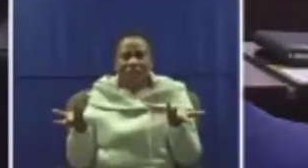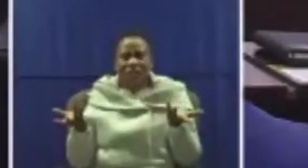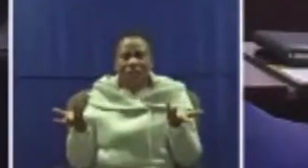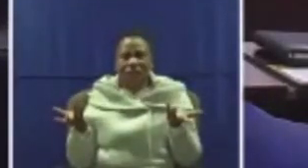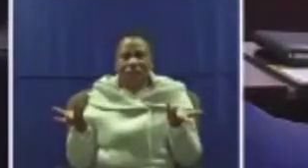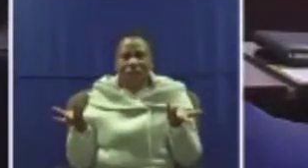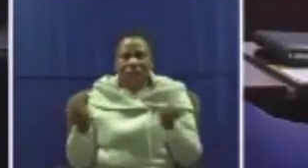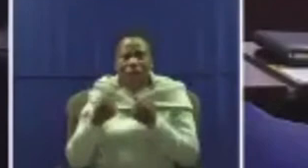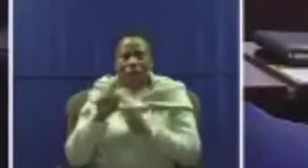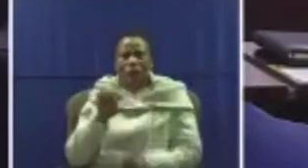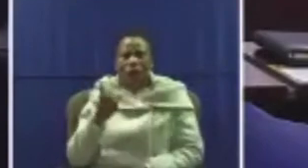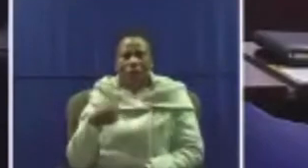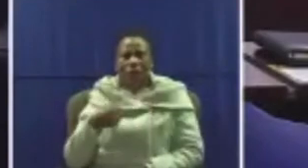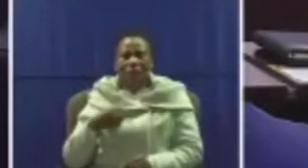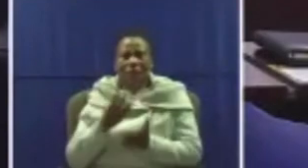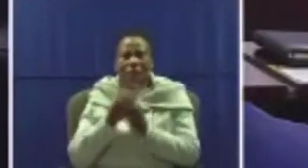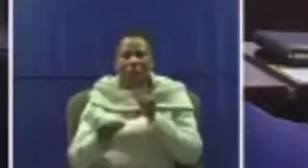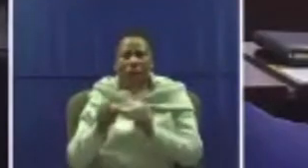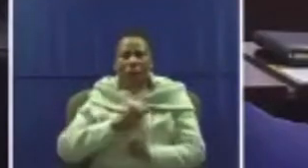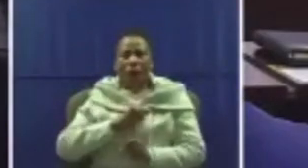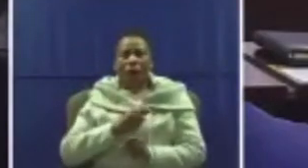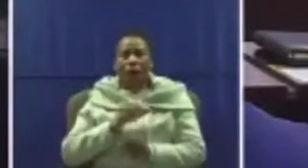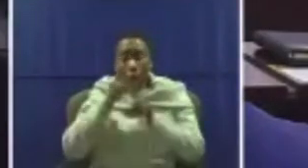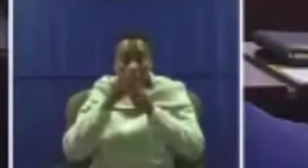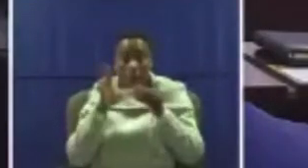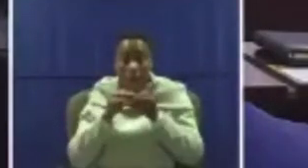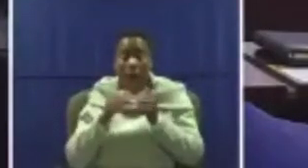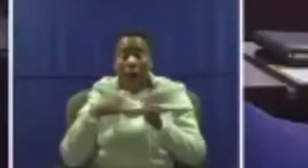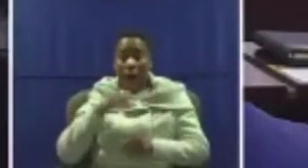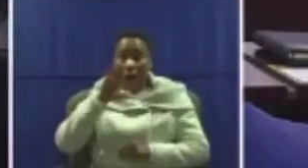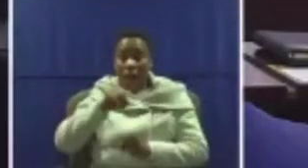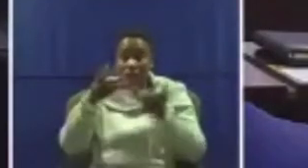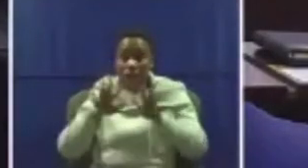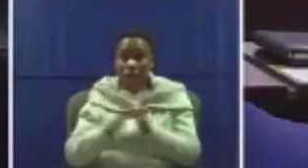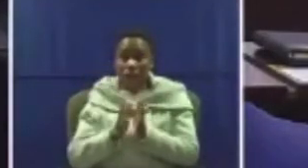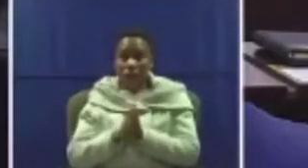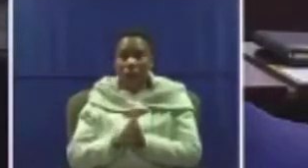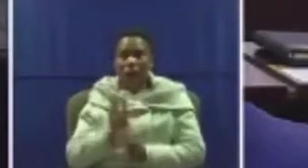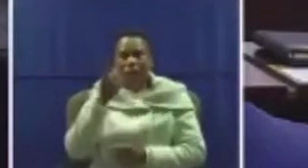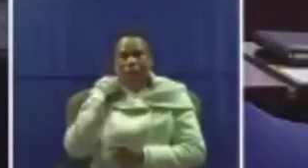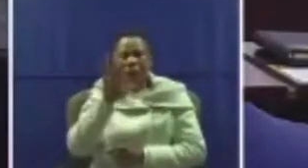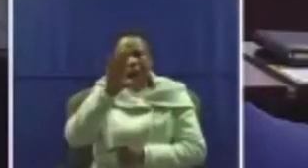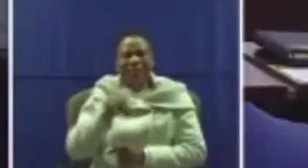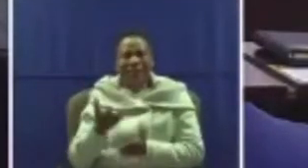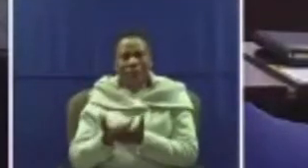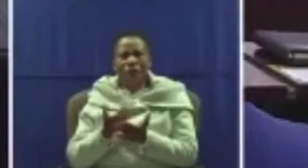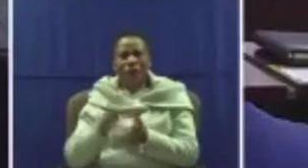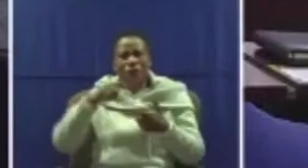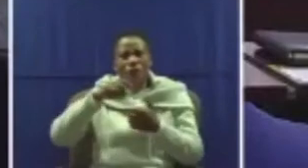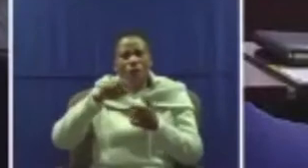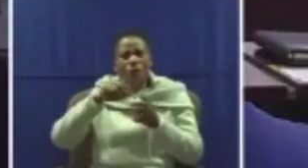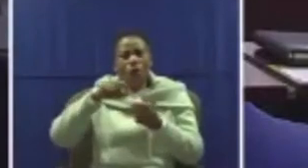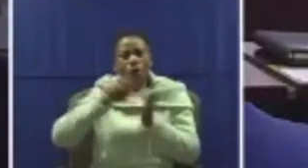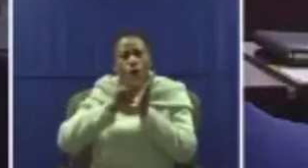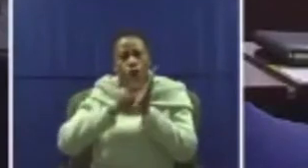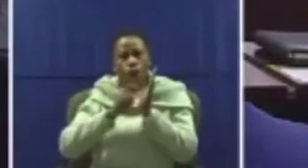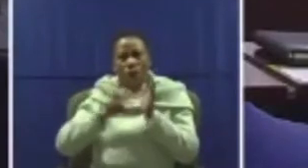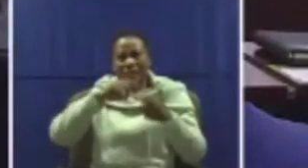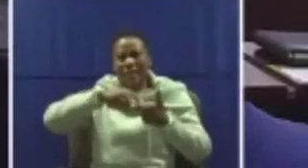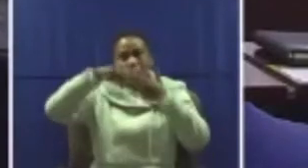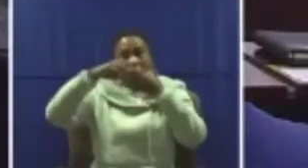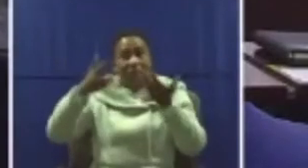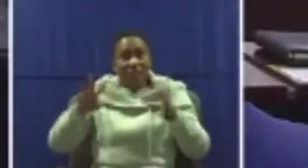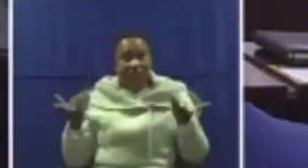members, asked you to leave the House. For asking if you have suspended the rules and I must leave the